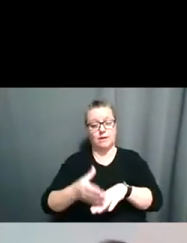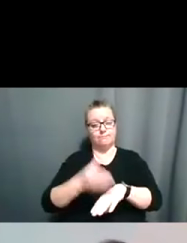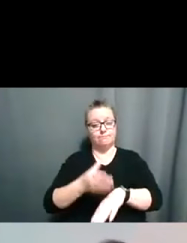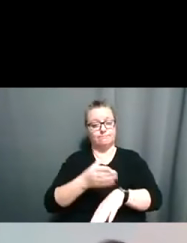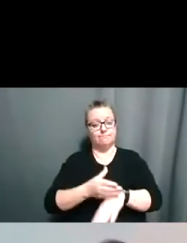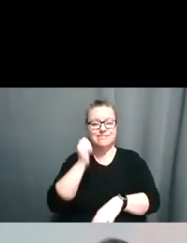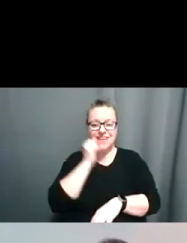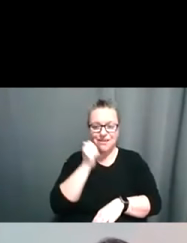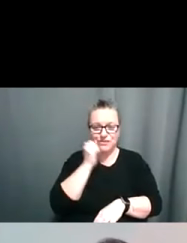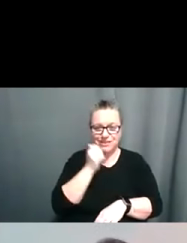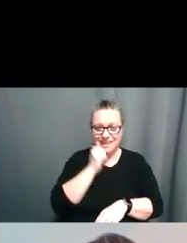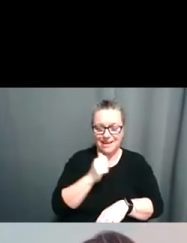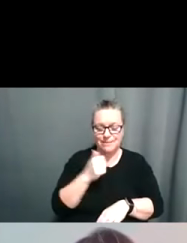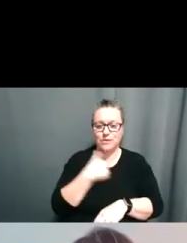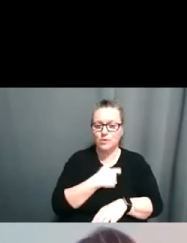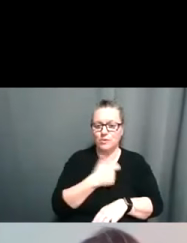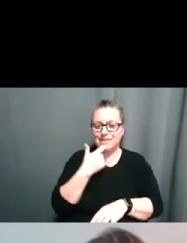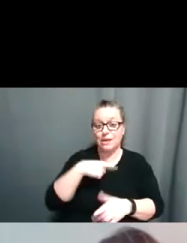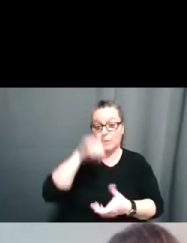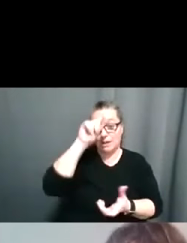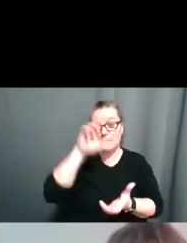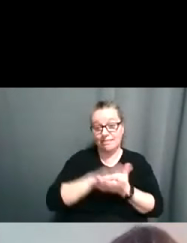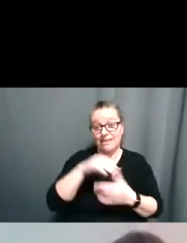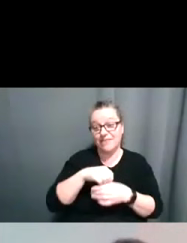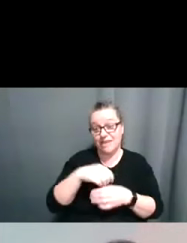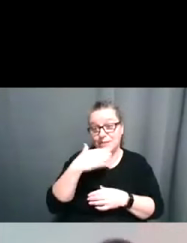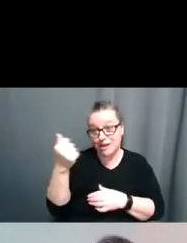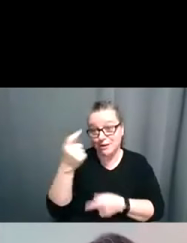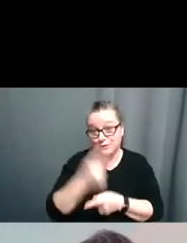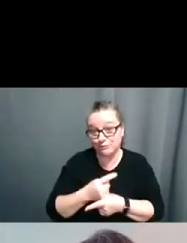day. Because we say in ALTA, we believe in better, right, Montana?